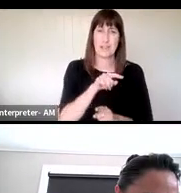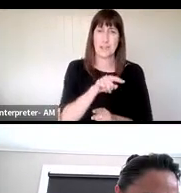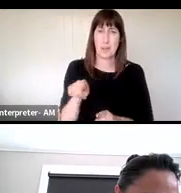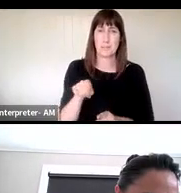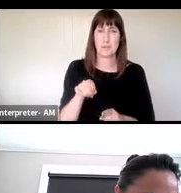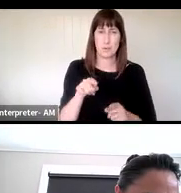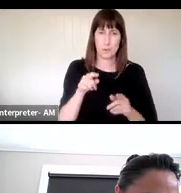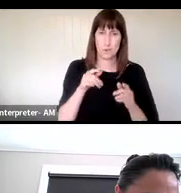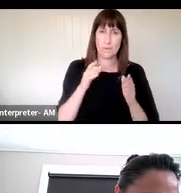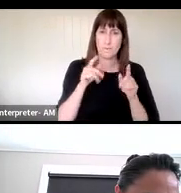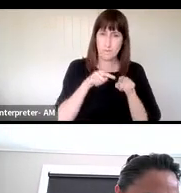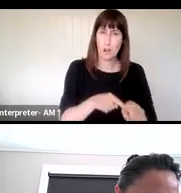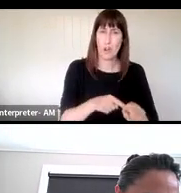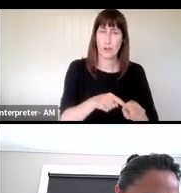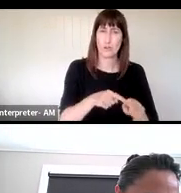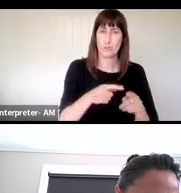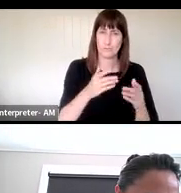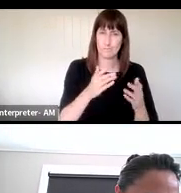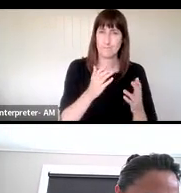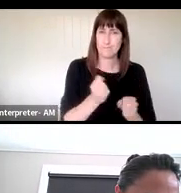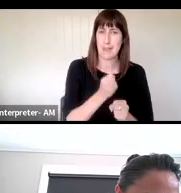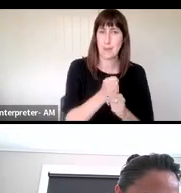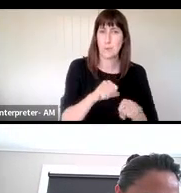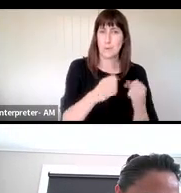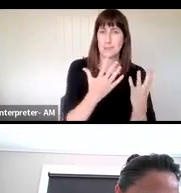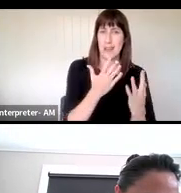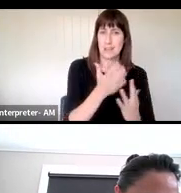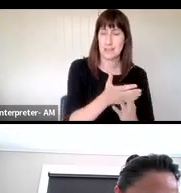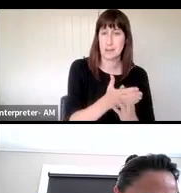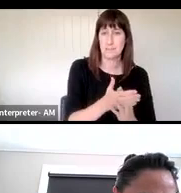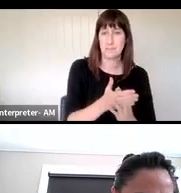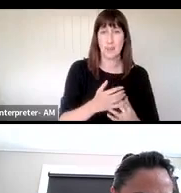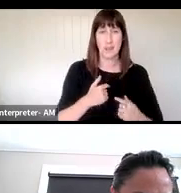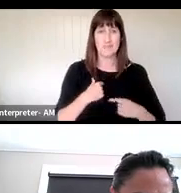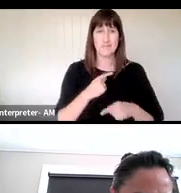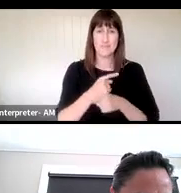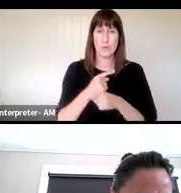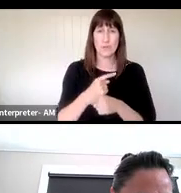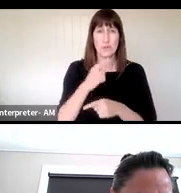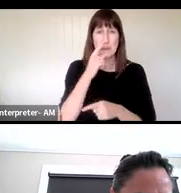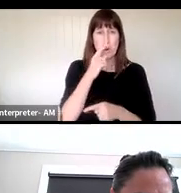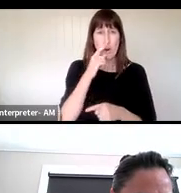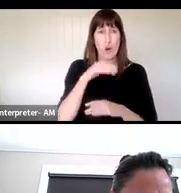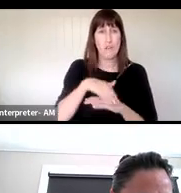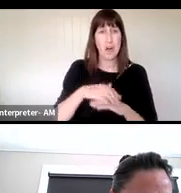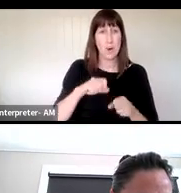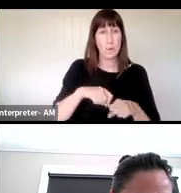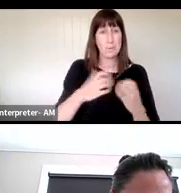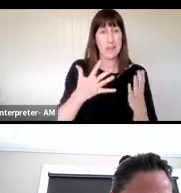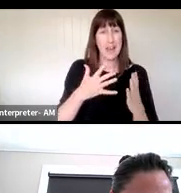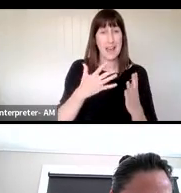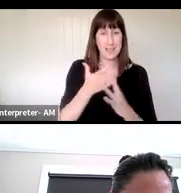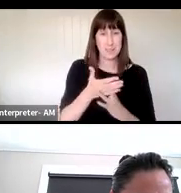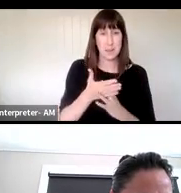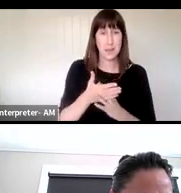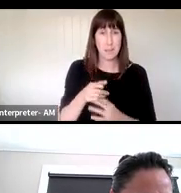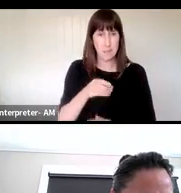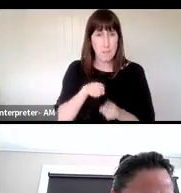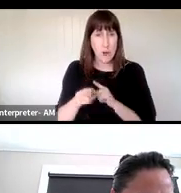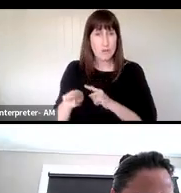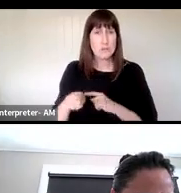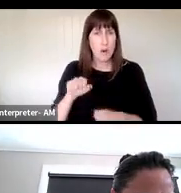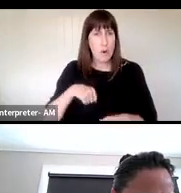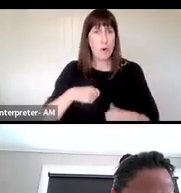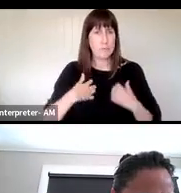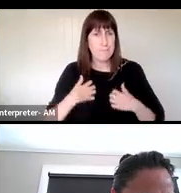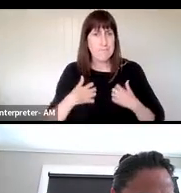I've talked to a lot of people mainly about web accessibility, and a lot of people actually care, but they don't know what to do, and